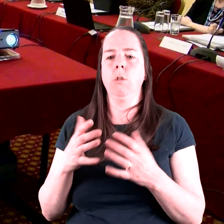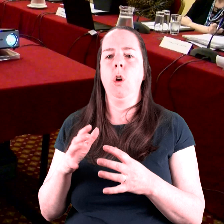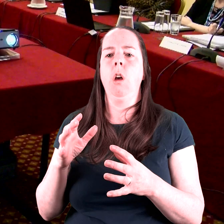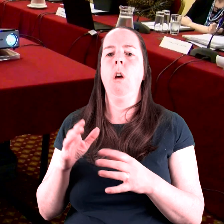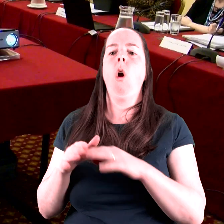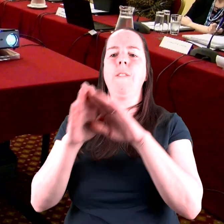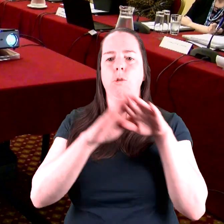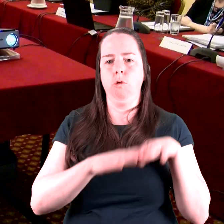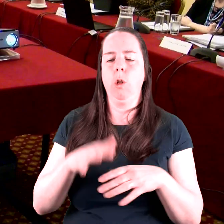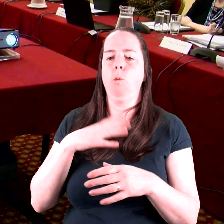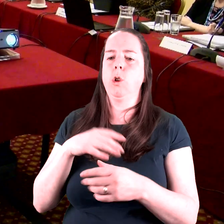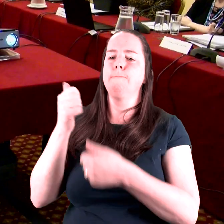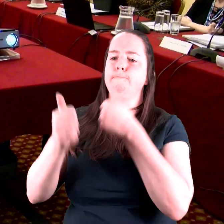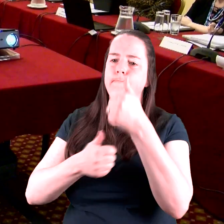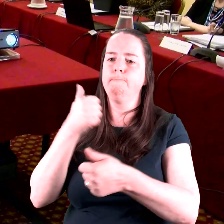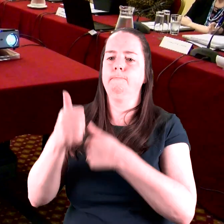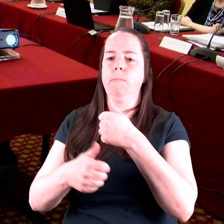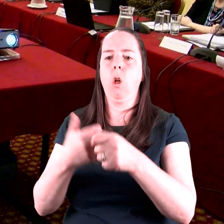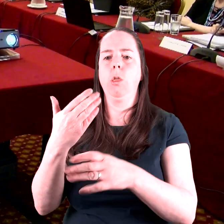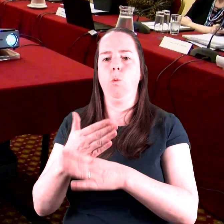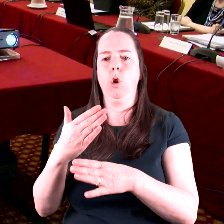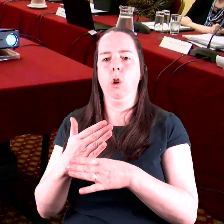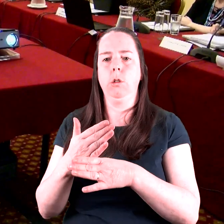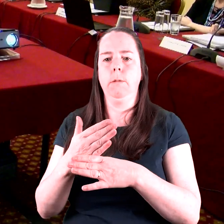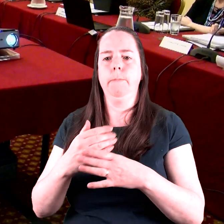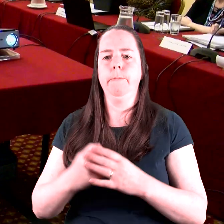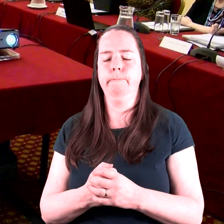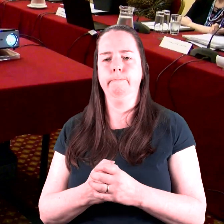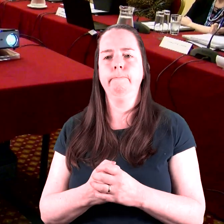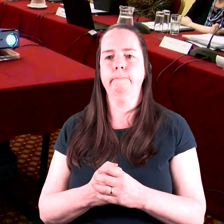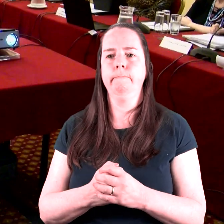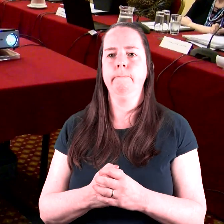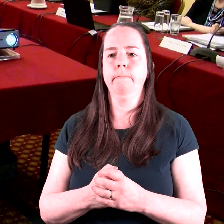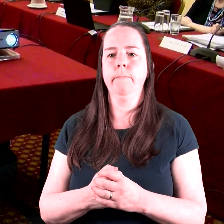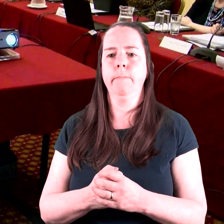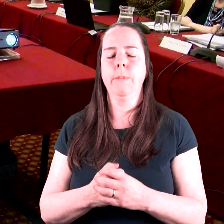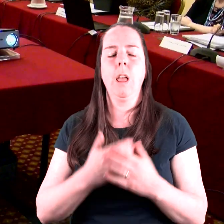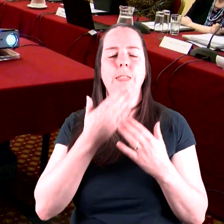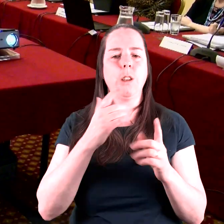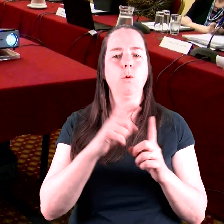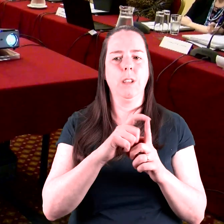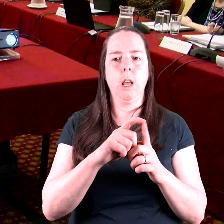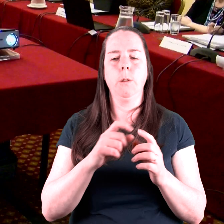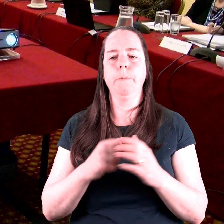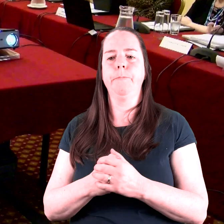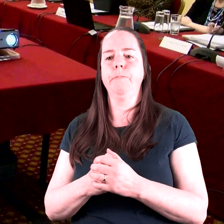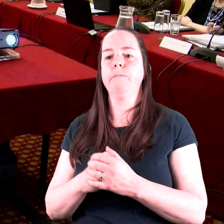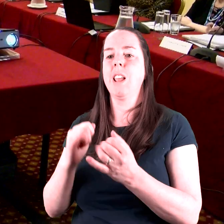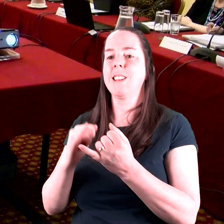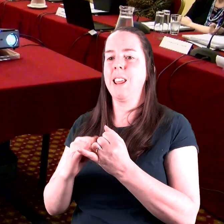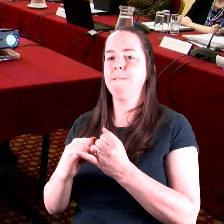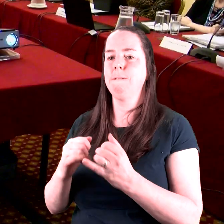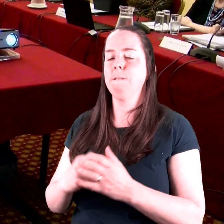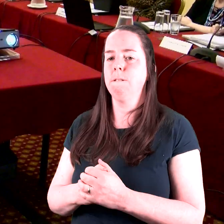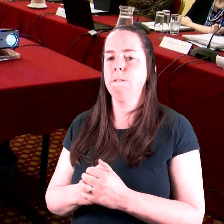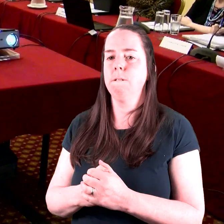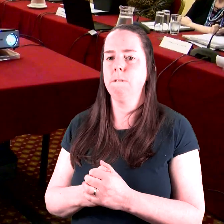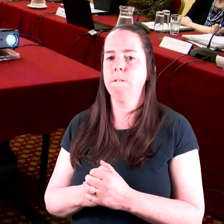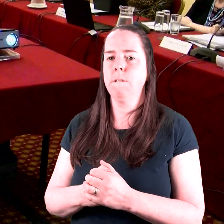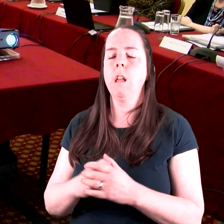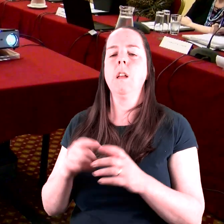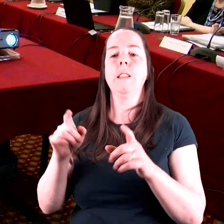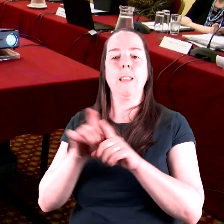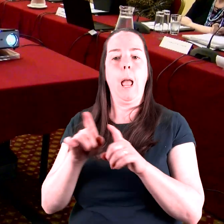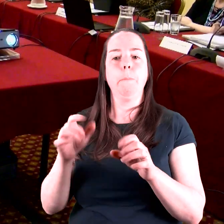But overall, just want to really compliment yourself on the work that's done so far. Thank you, Dino. Thank you, Steve. Sorry for